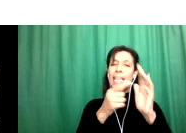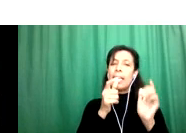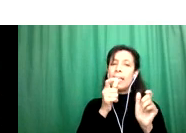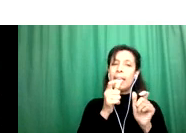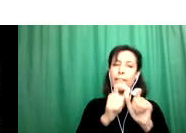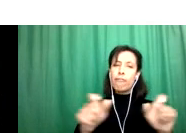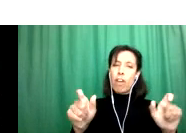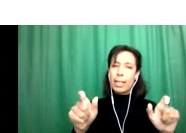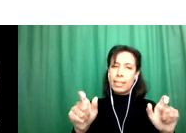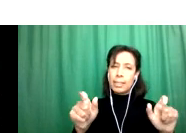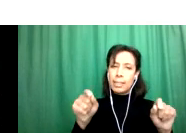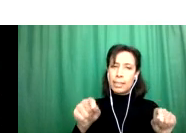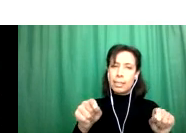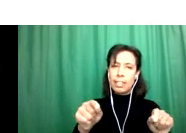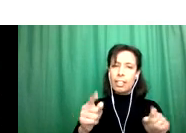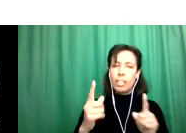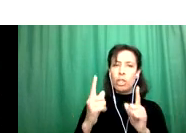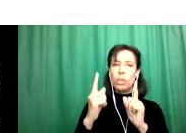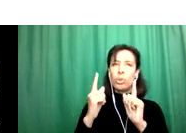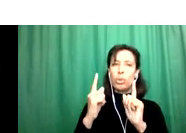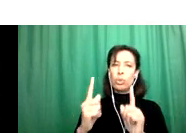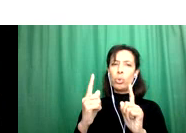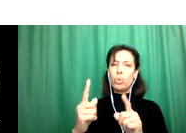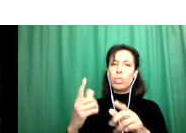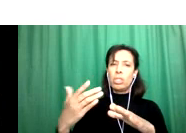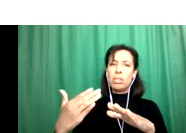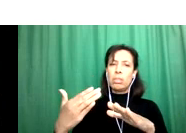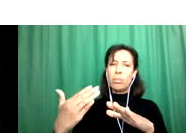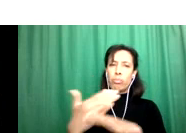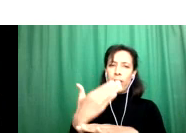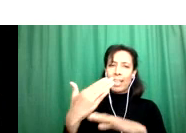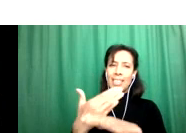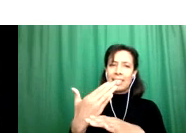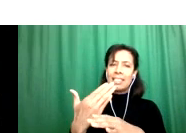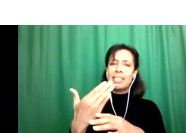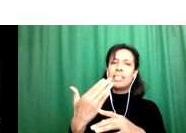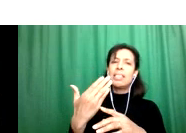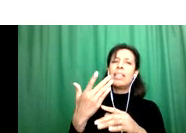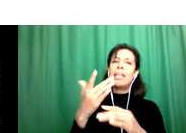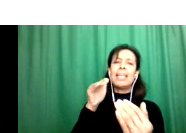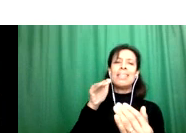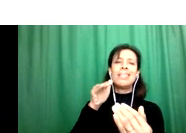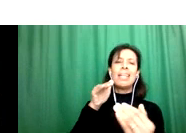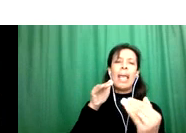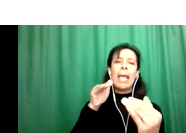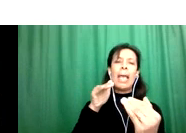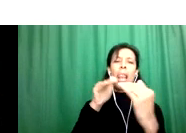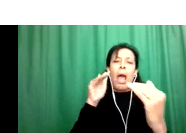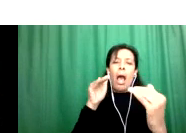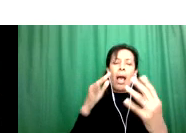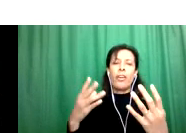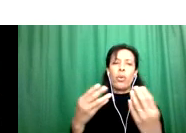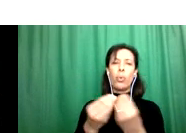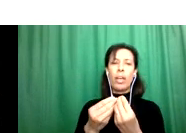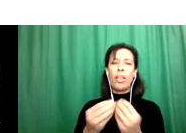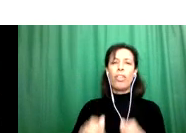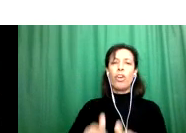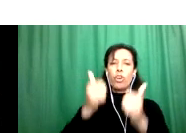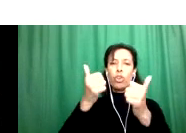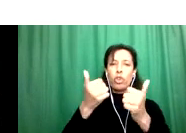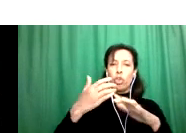The teacher's practice here is in line with good practice. That's what the student is about to write